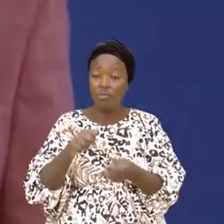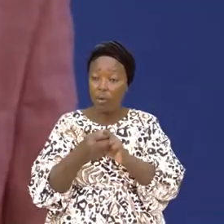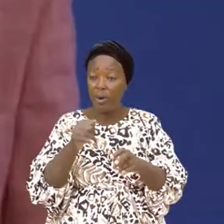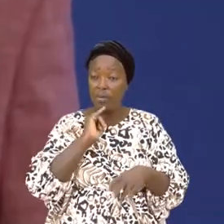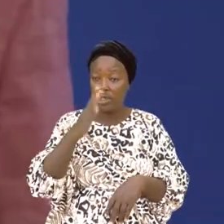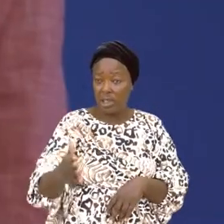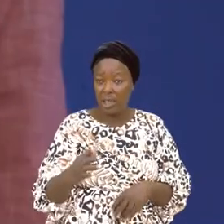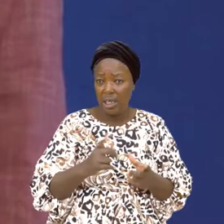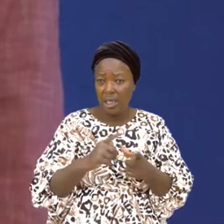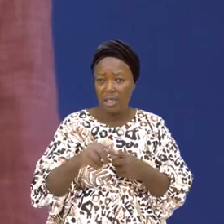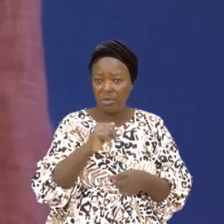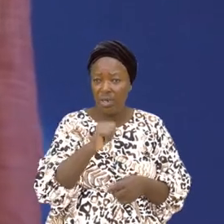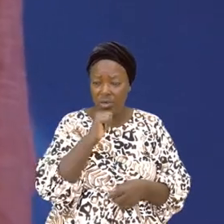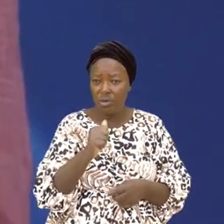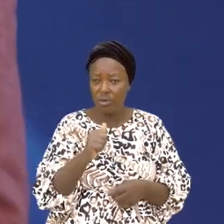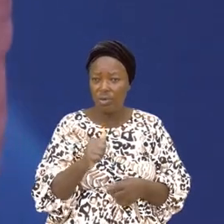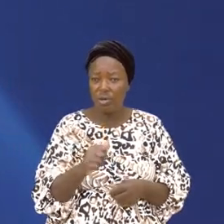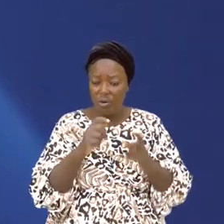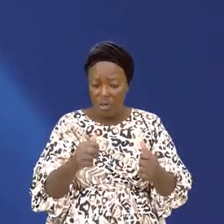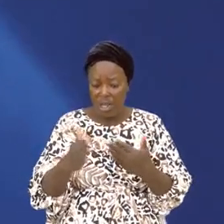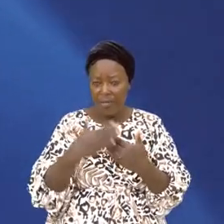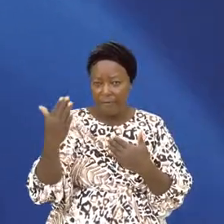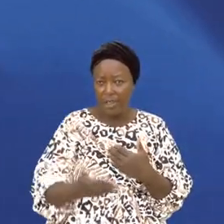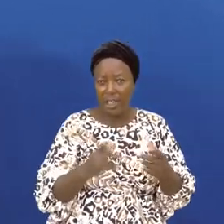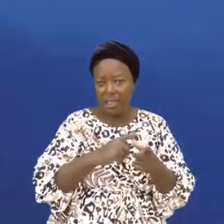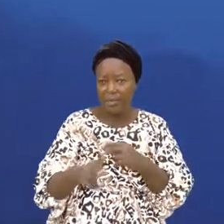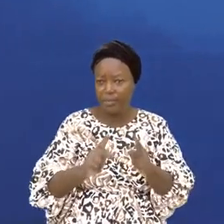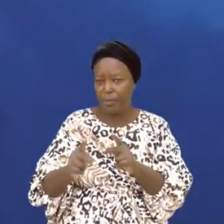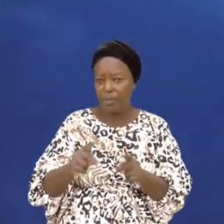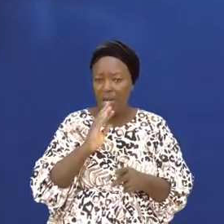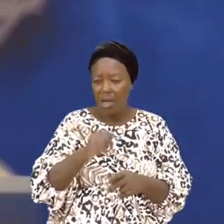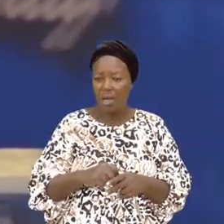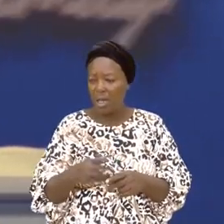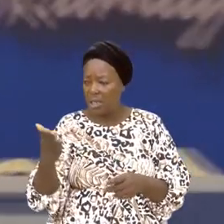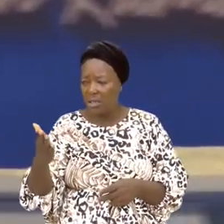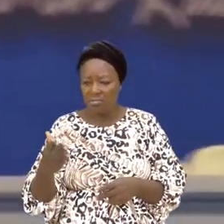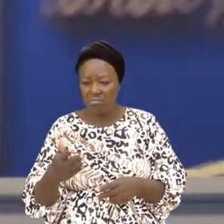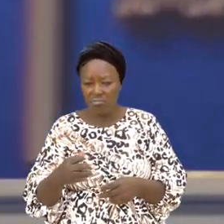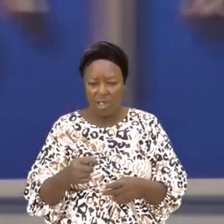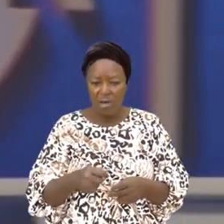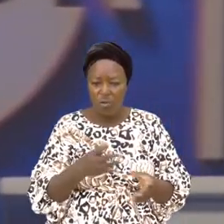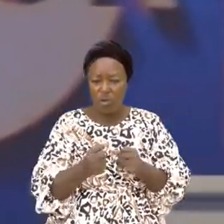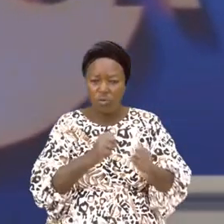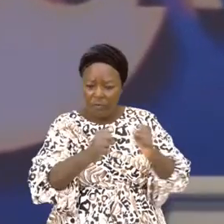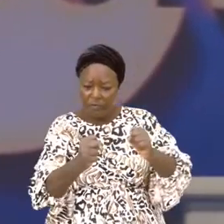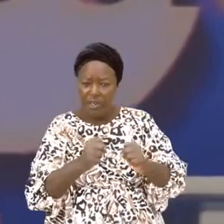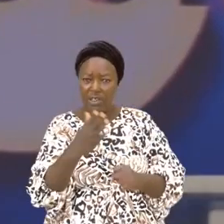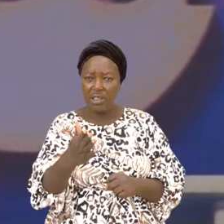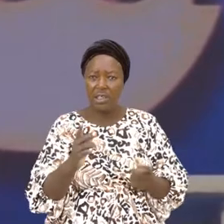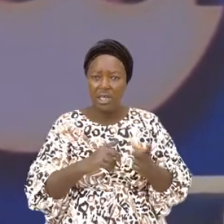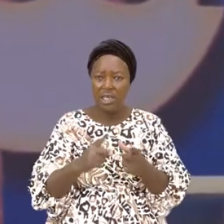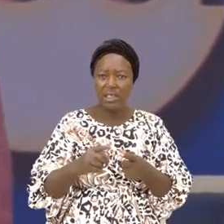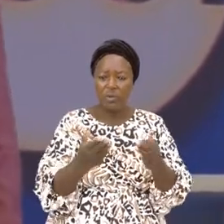not even invited, and people are breaking bottles and they are doing whatever with